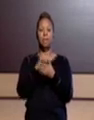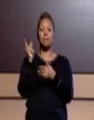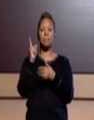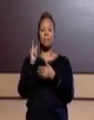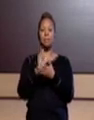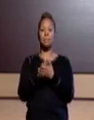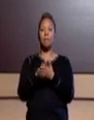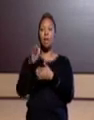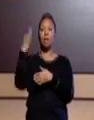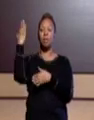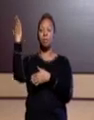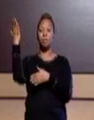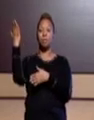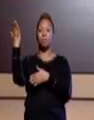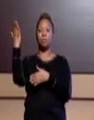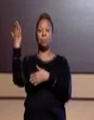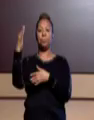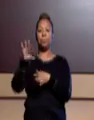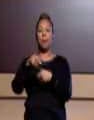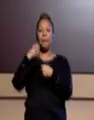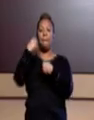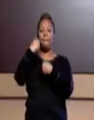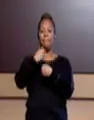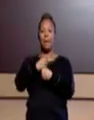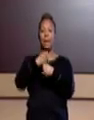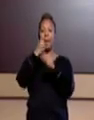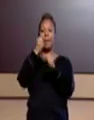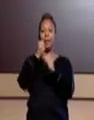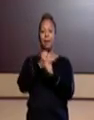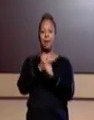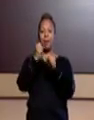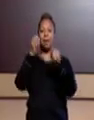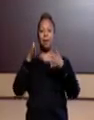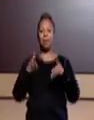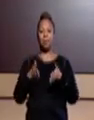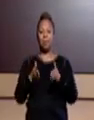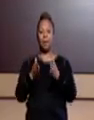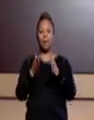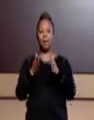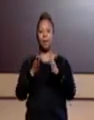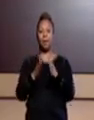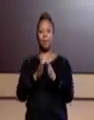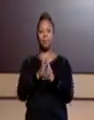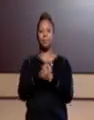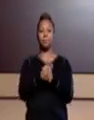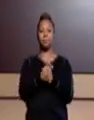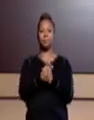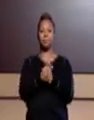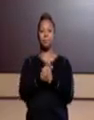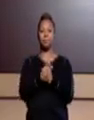Somebody say you made a yes, you did, Lord.